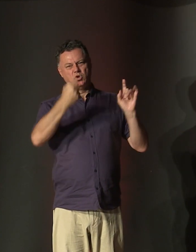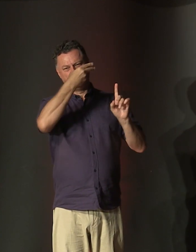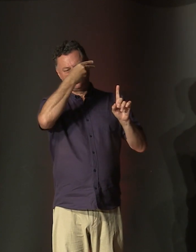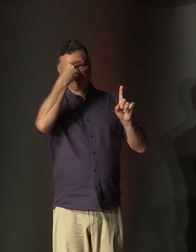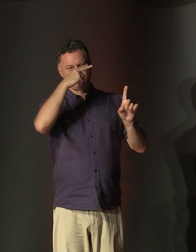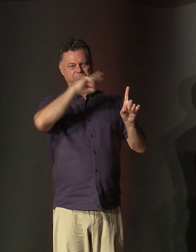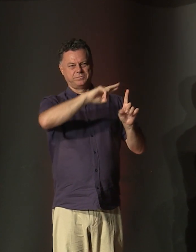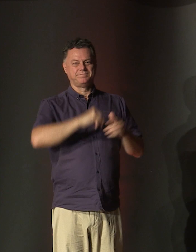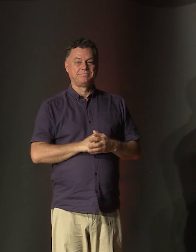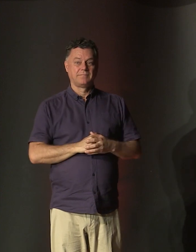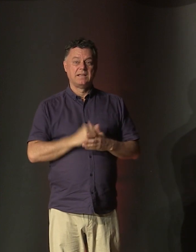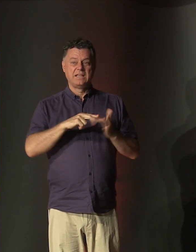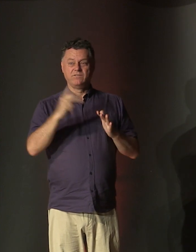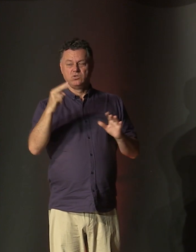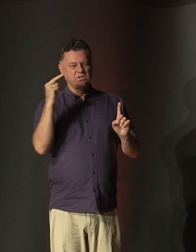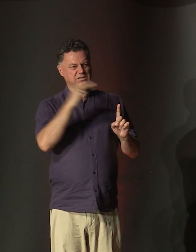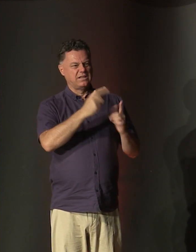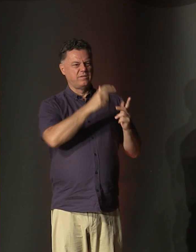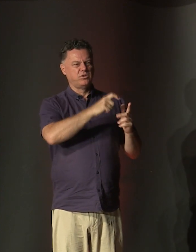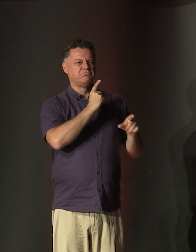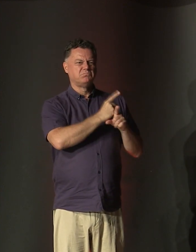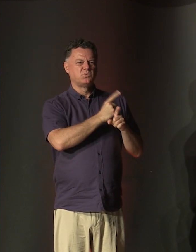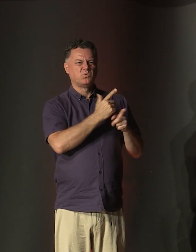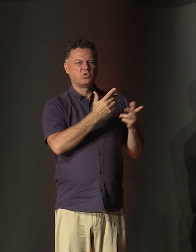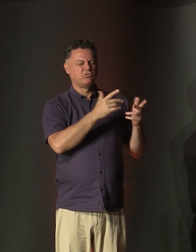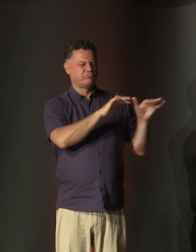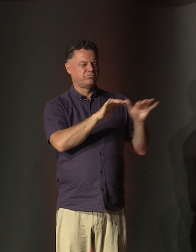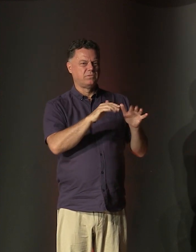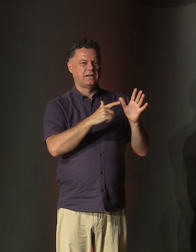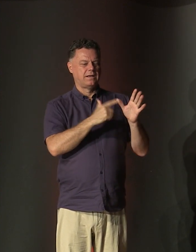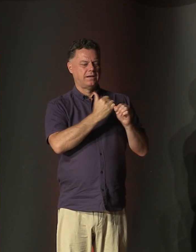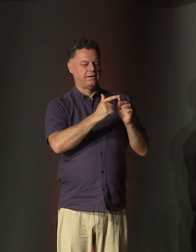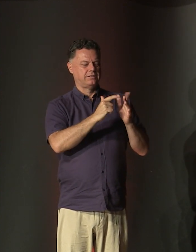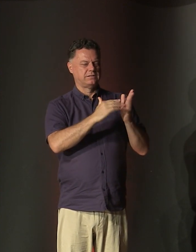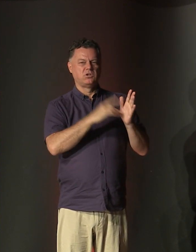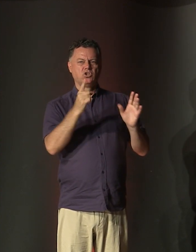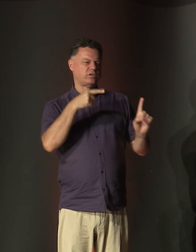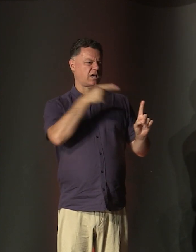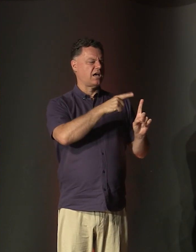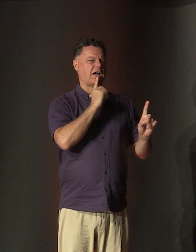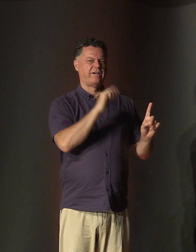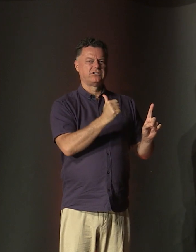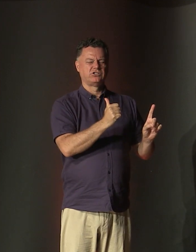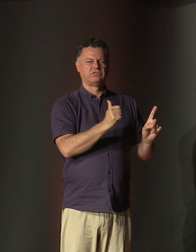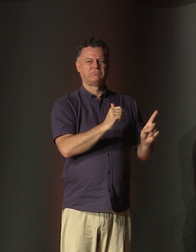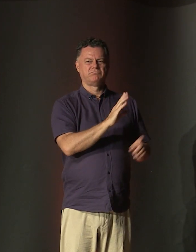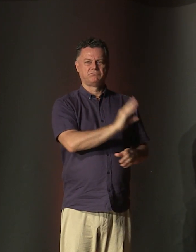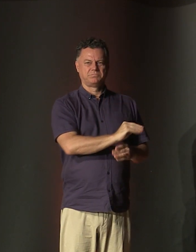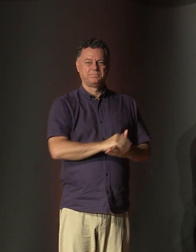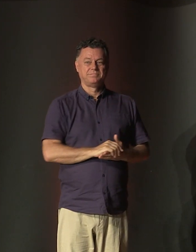Call out ageism as and where you see it. The